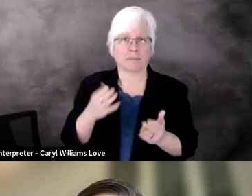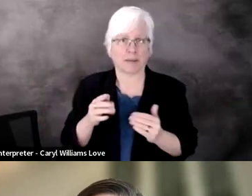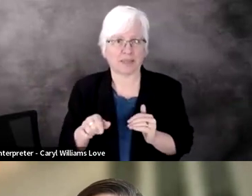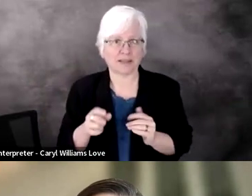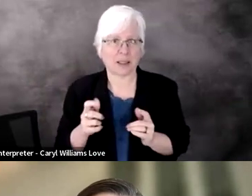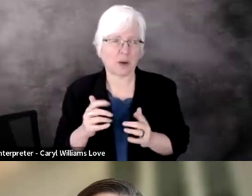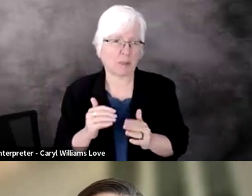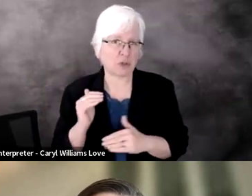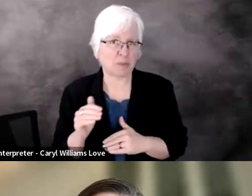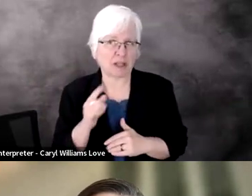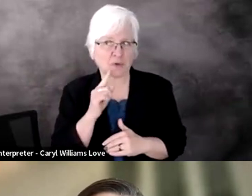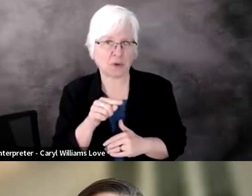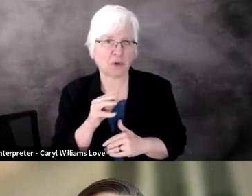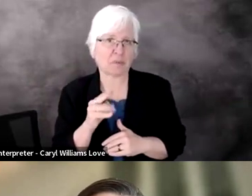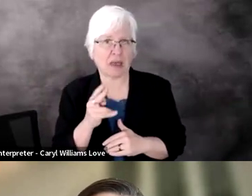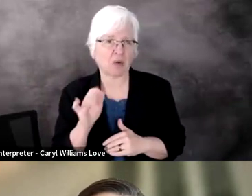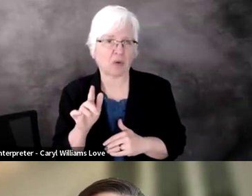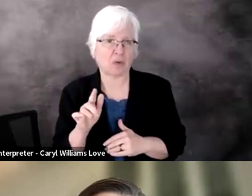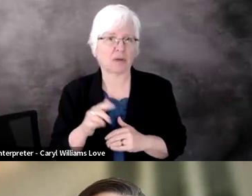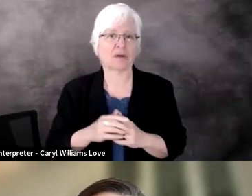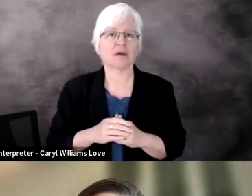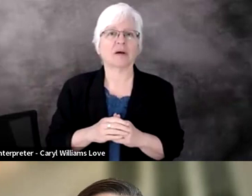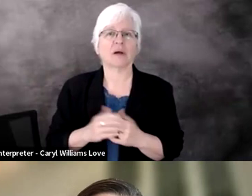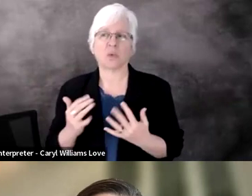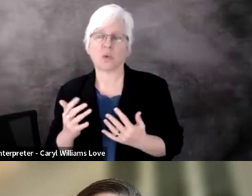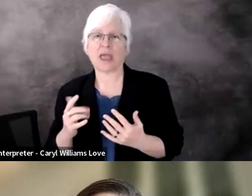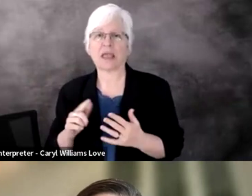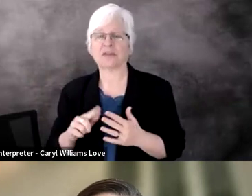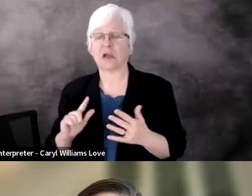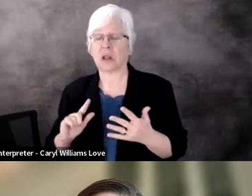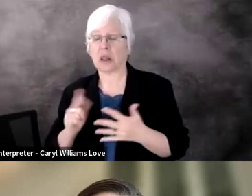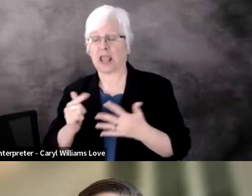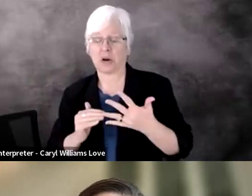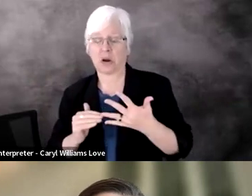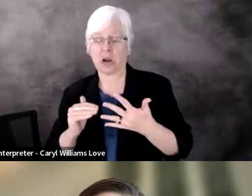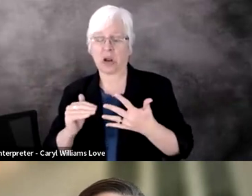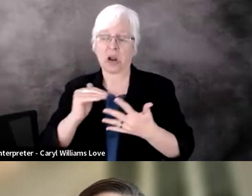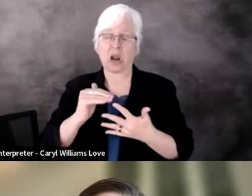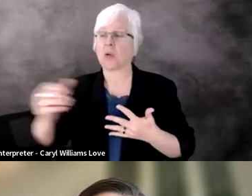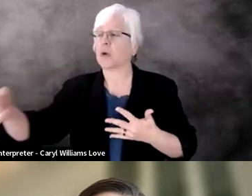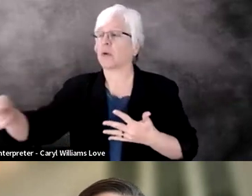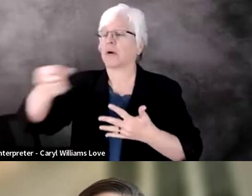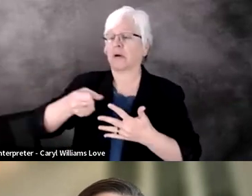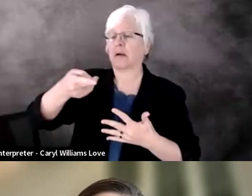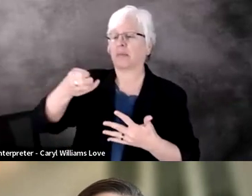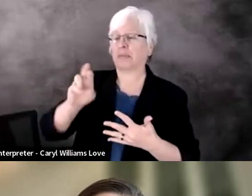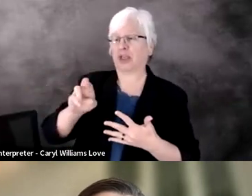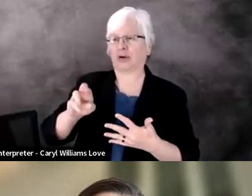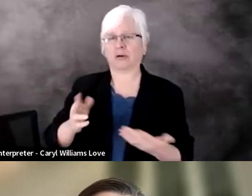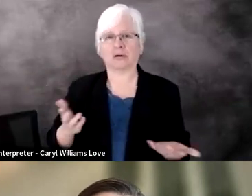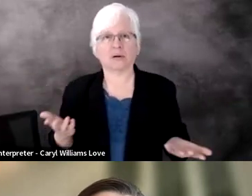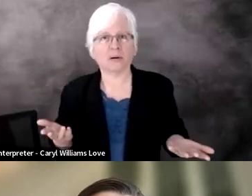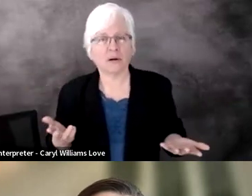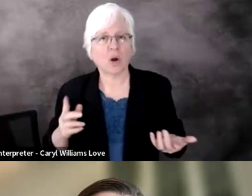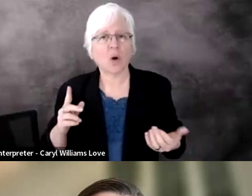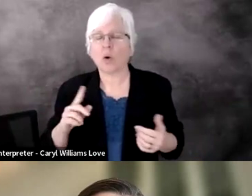When we get over there, then we'll include some peer work and support when we get there. But that initial, when we're talking about